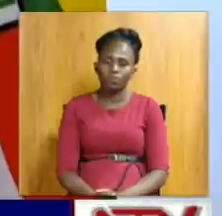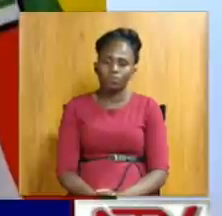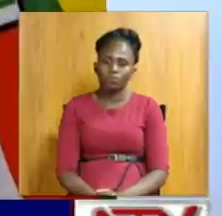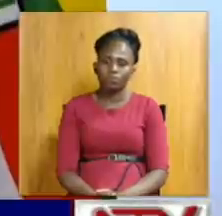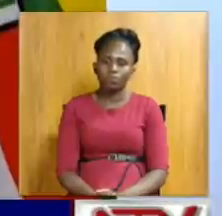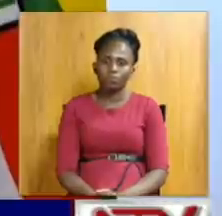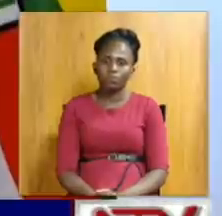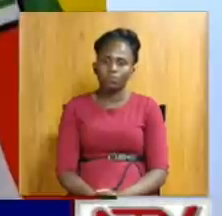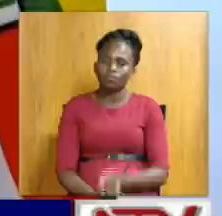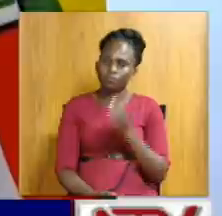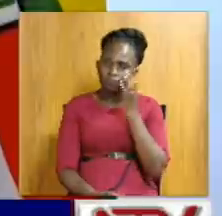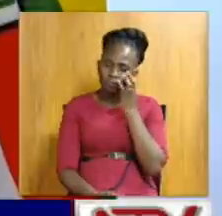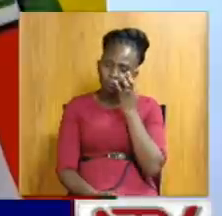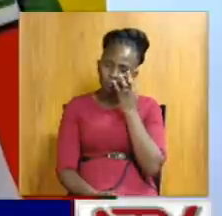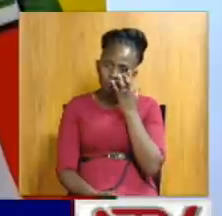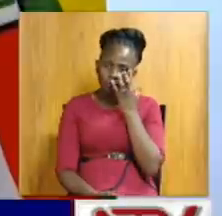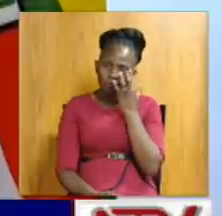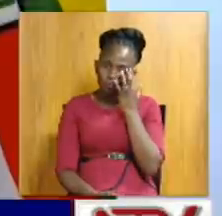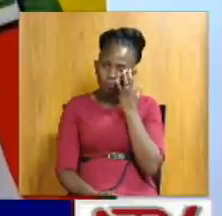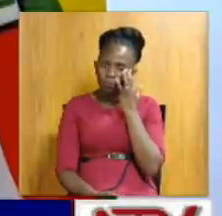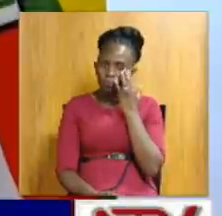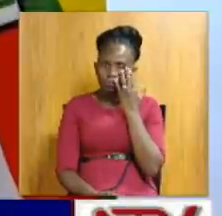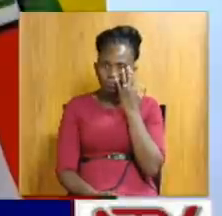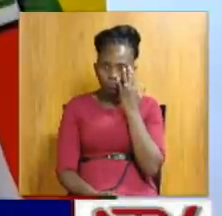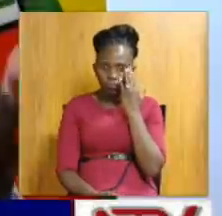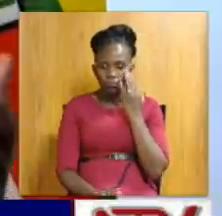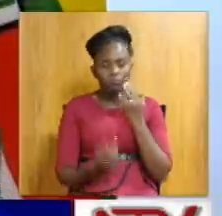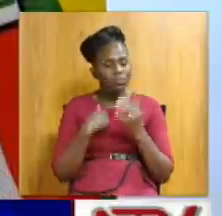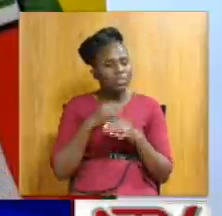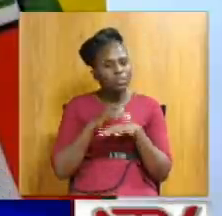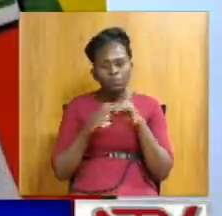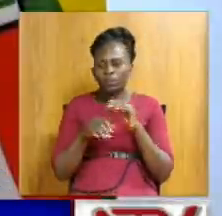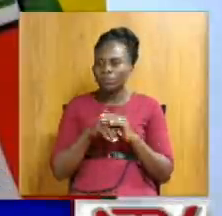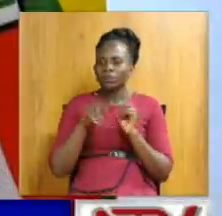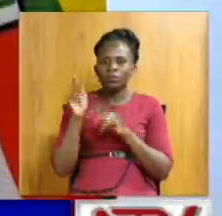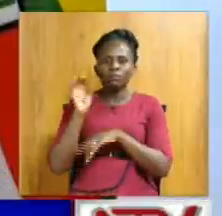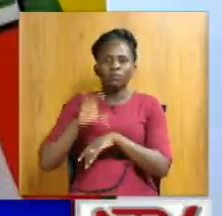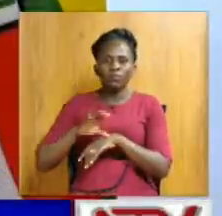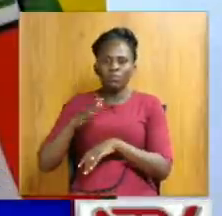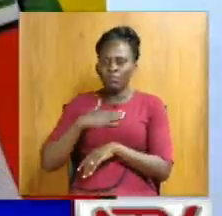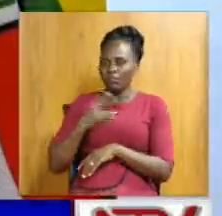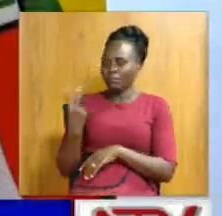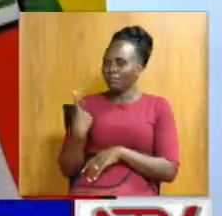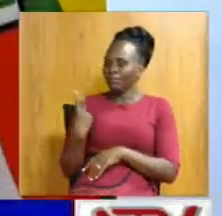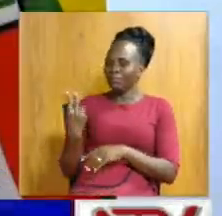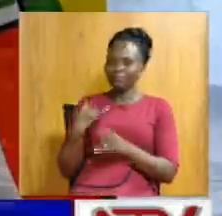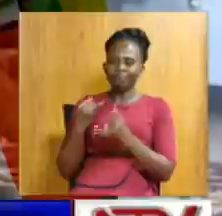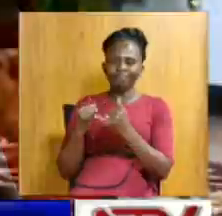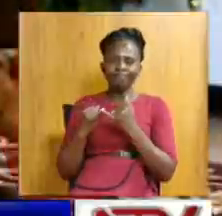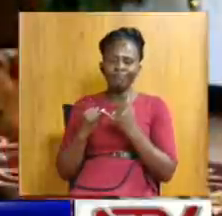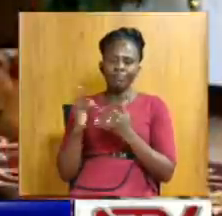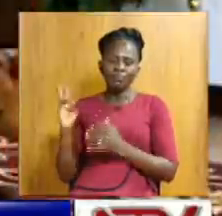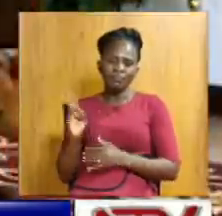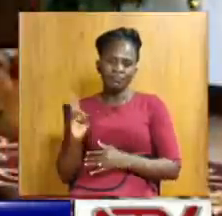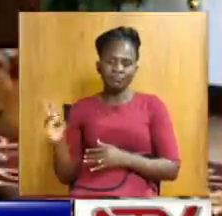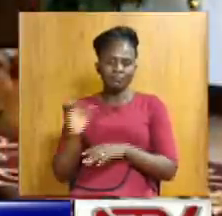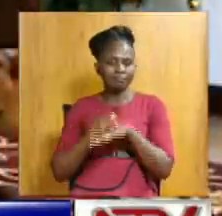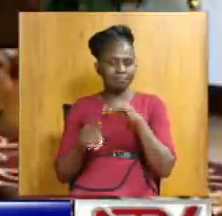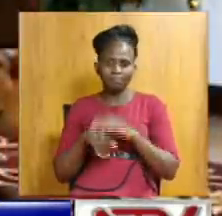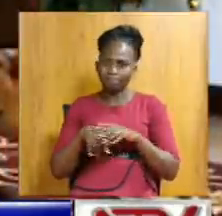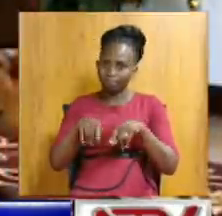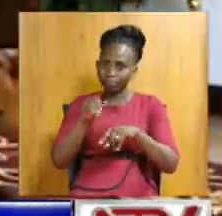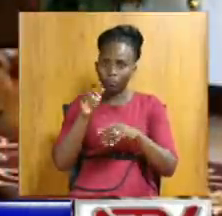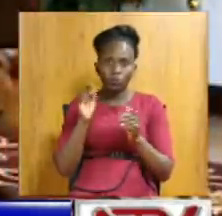Omnipresent means he's everywhere. I didn't go to church, my mom and myself didn't go to church on